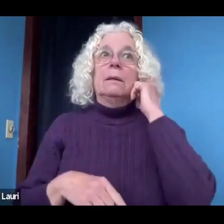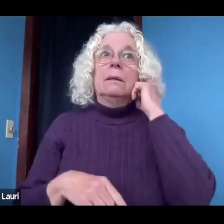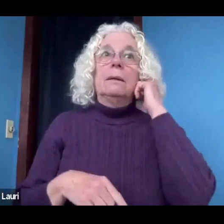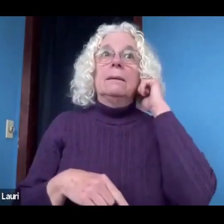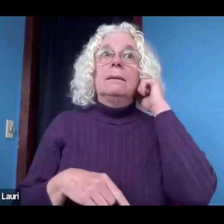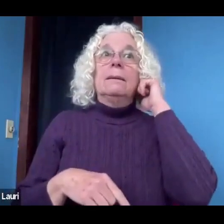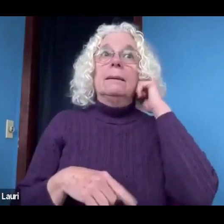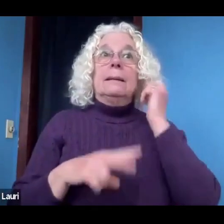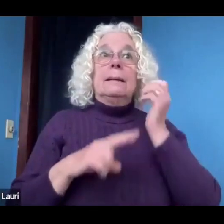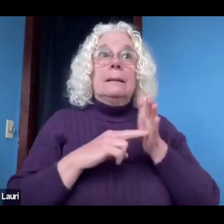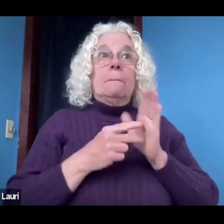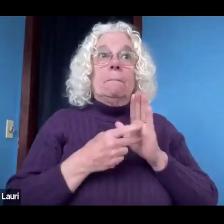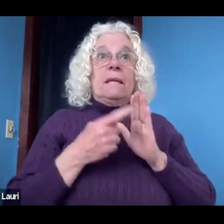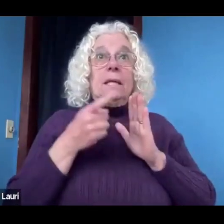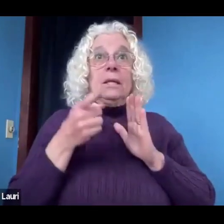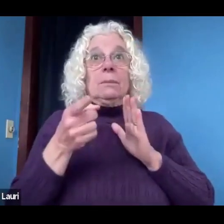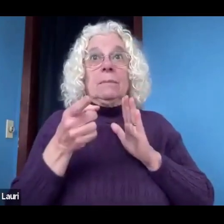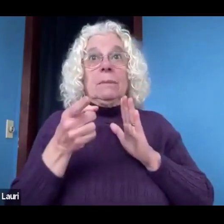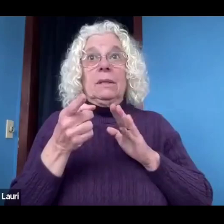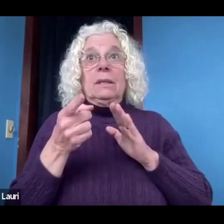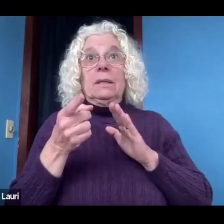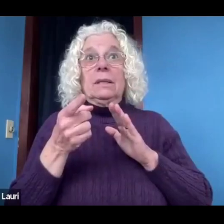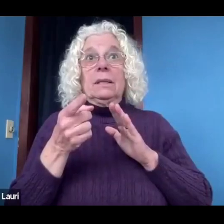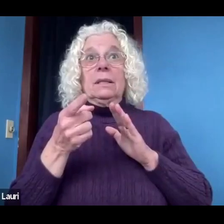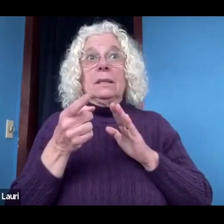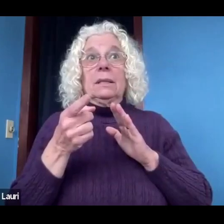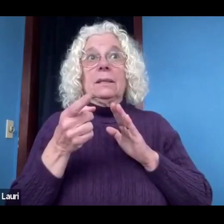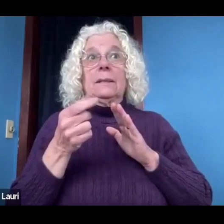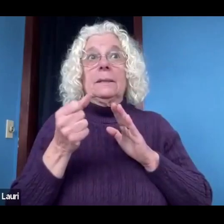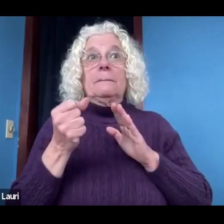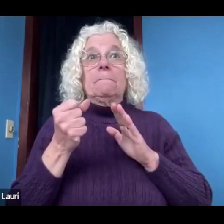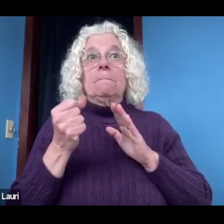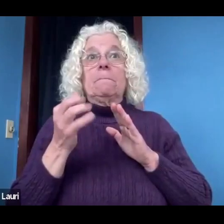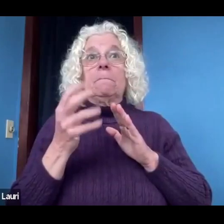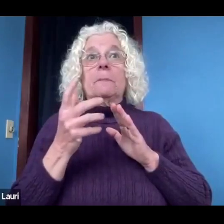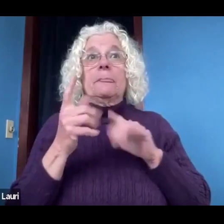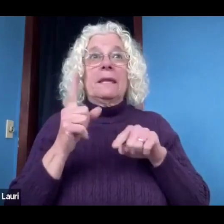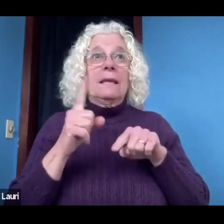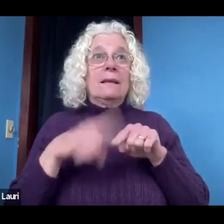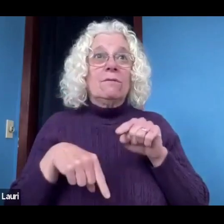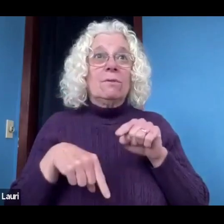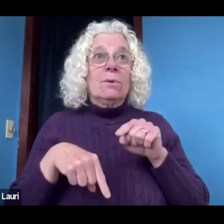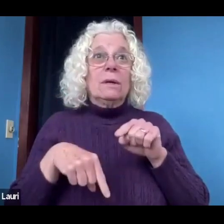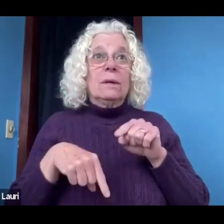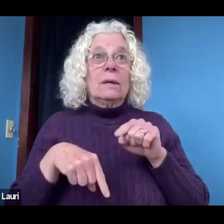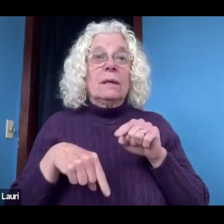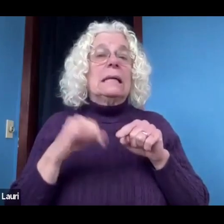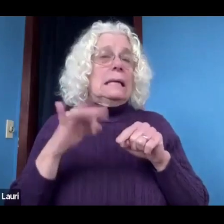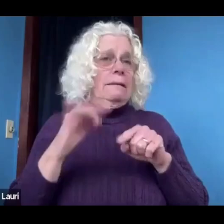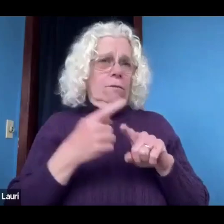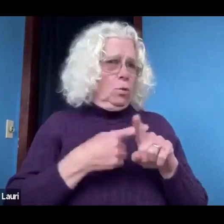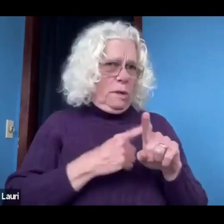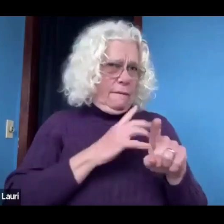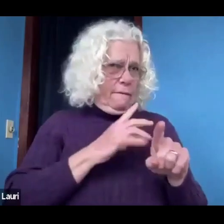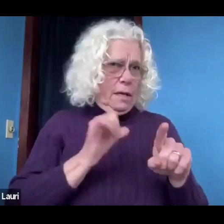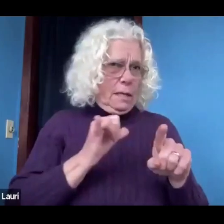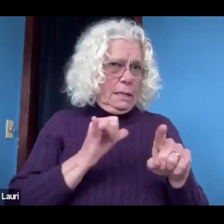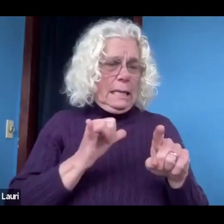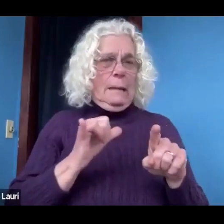people that they, you know, if they rent or um, and they're eligible for these things that they can